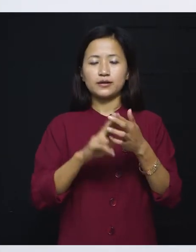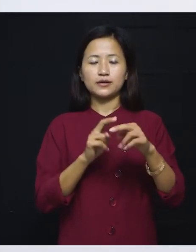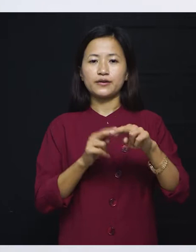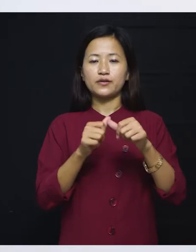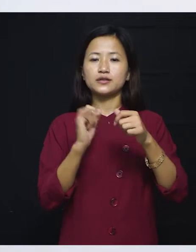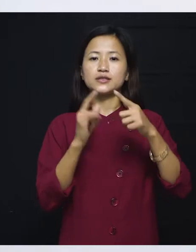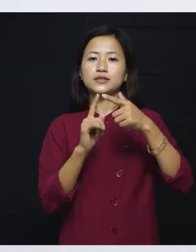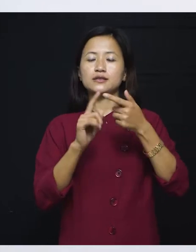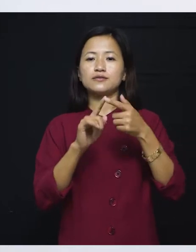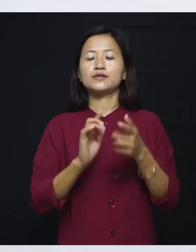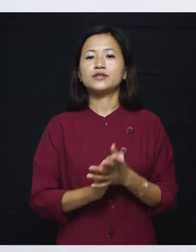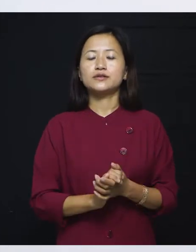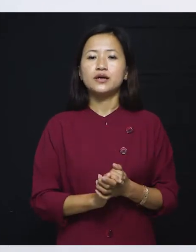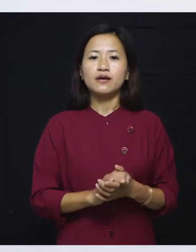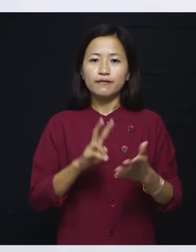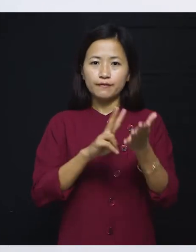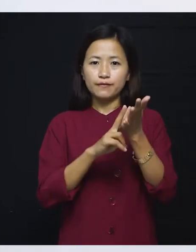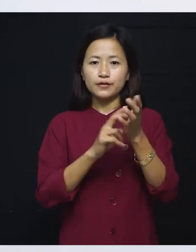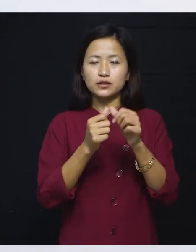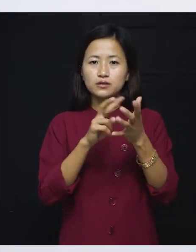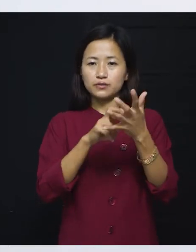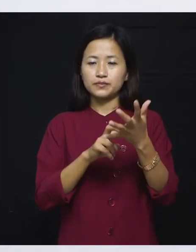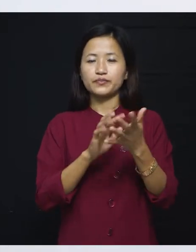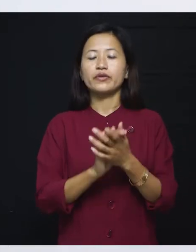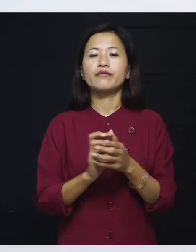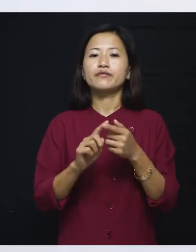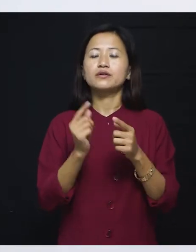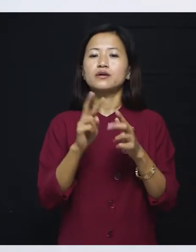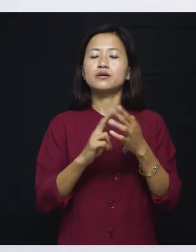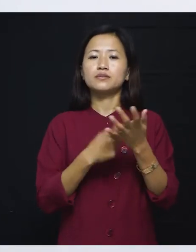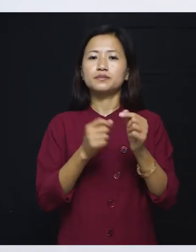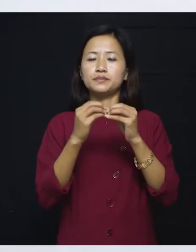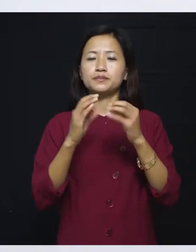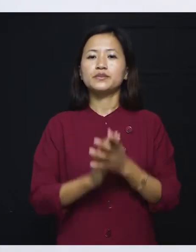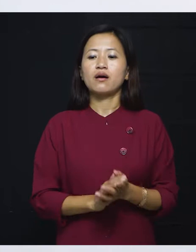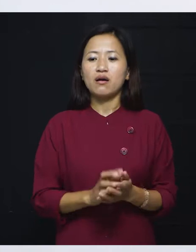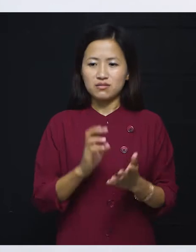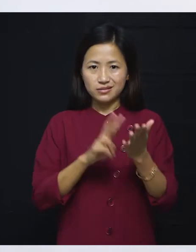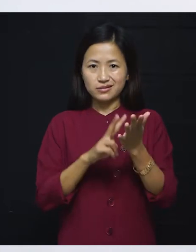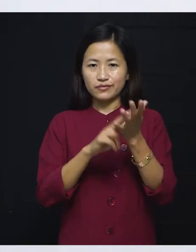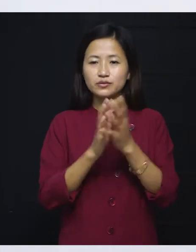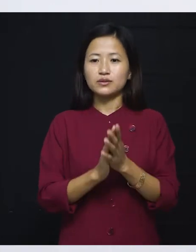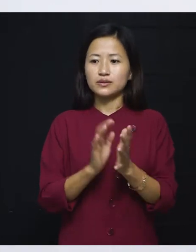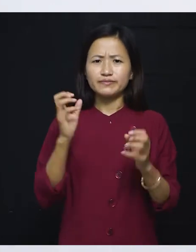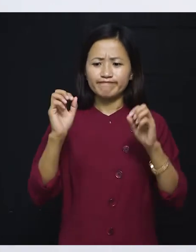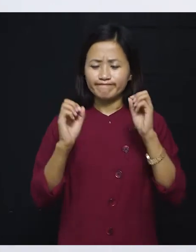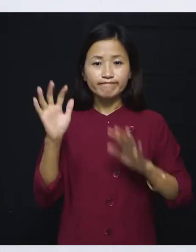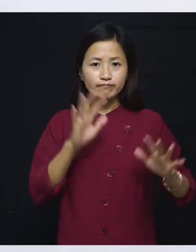know when I ask you what is a verb, I know you all will tell me that verbs are action words,